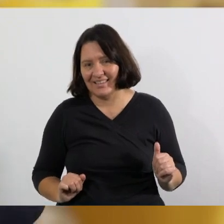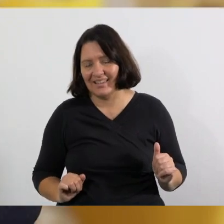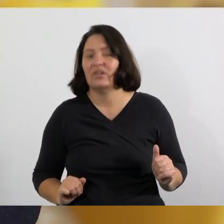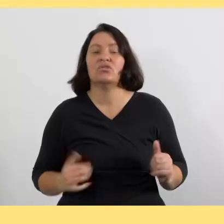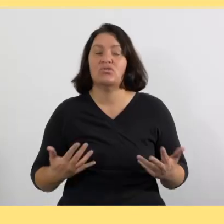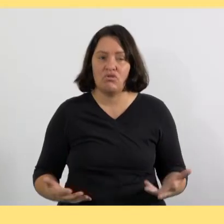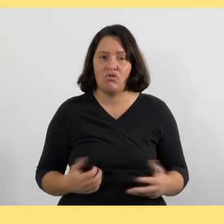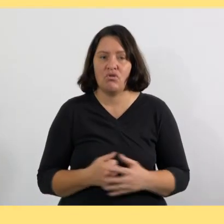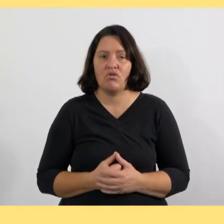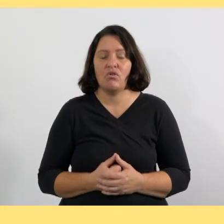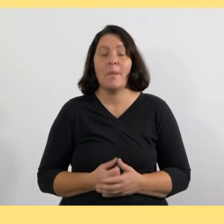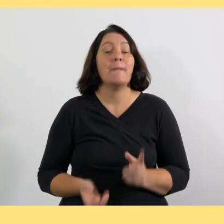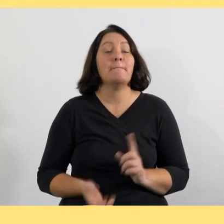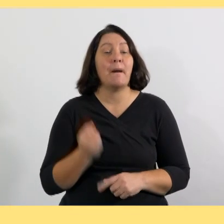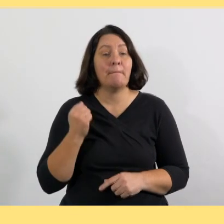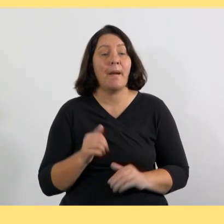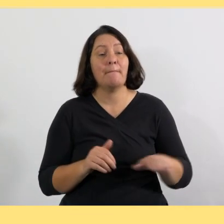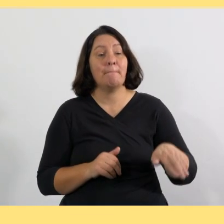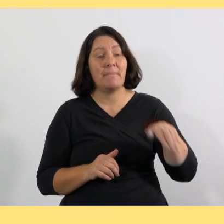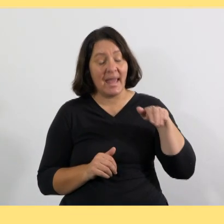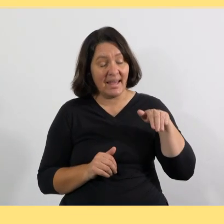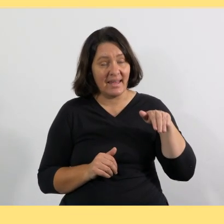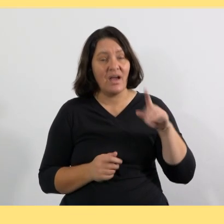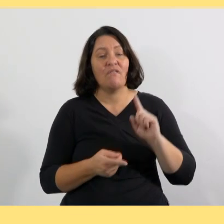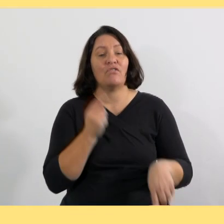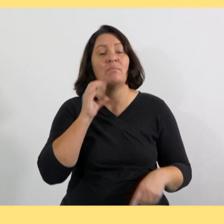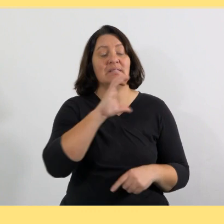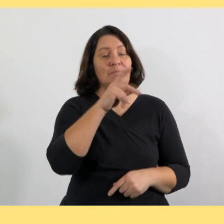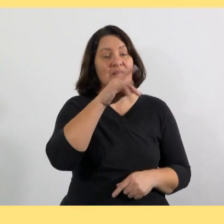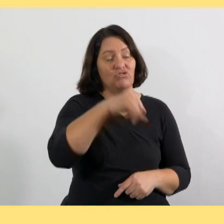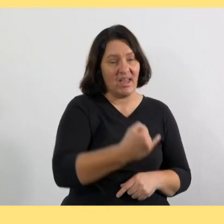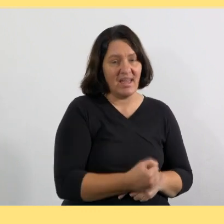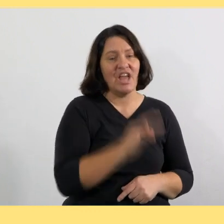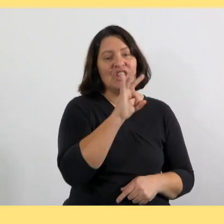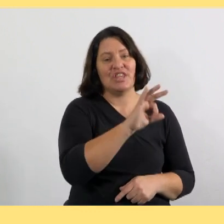them. In this case, you find bank from the CPJ,